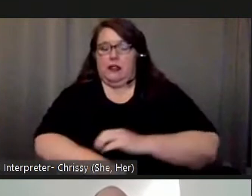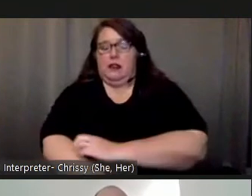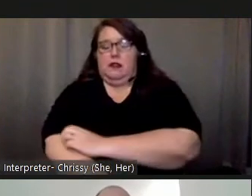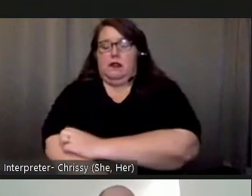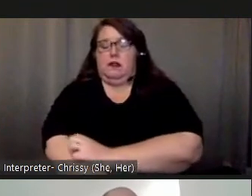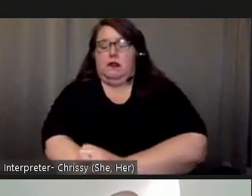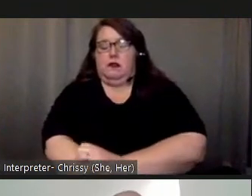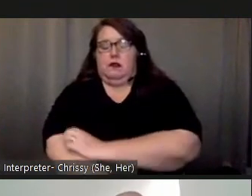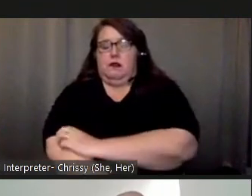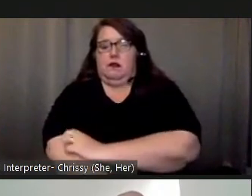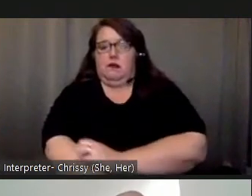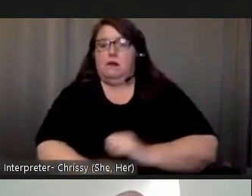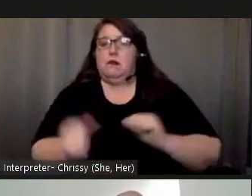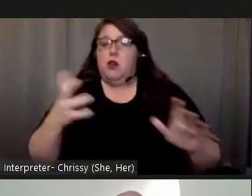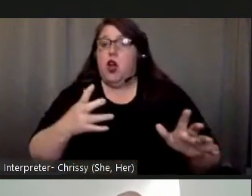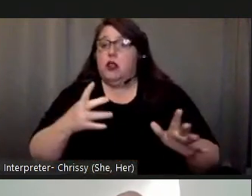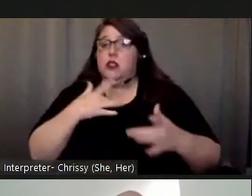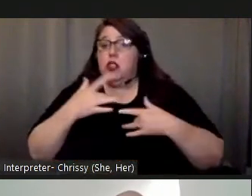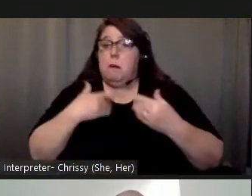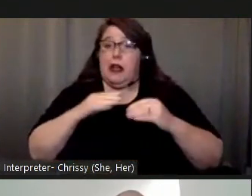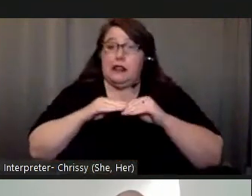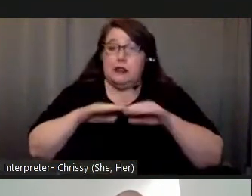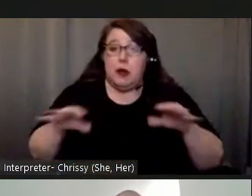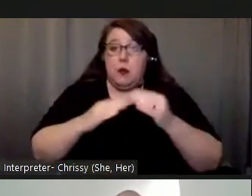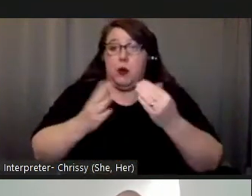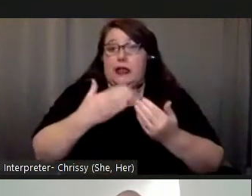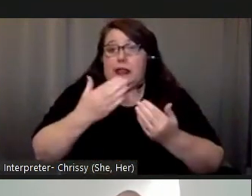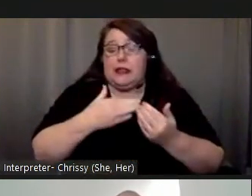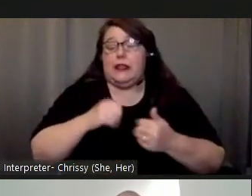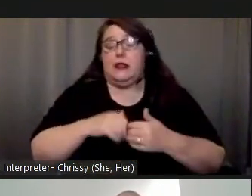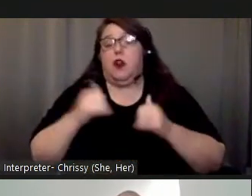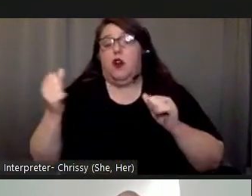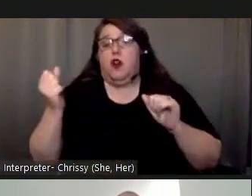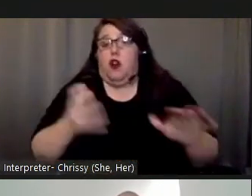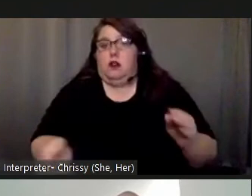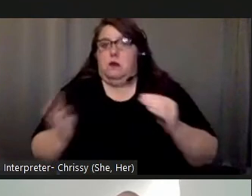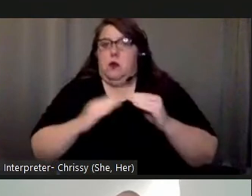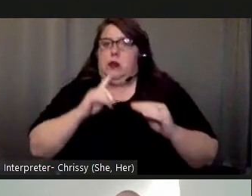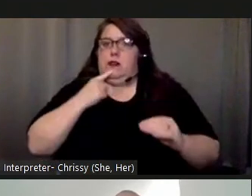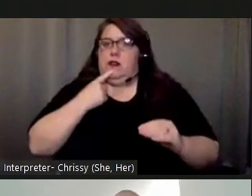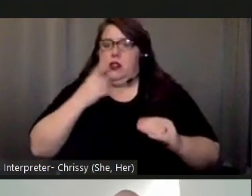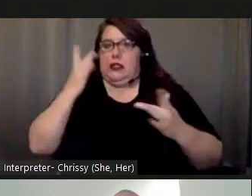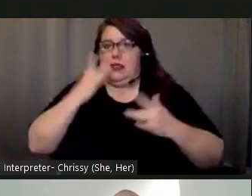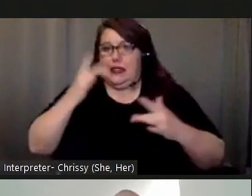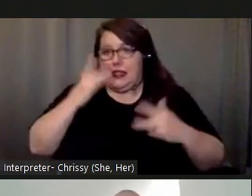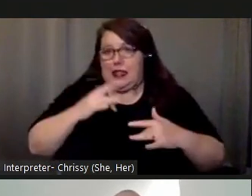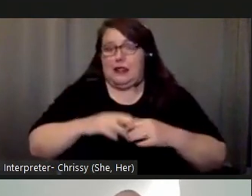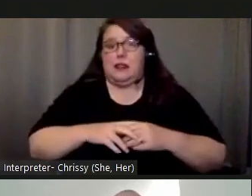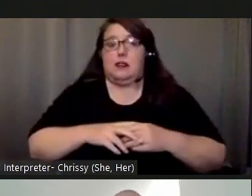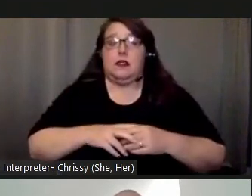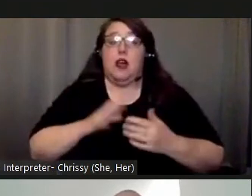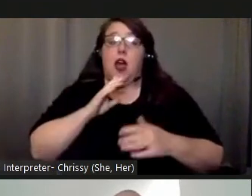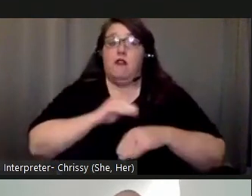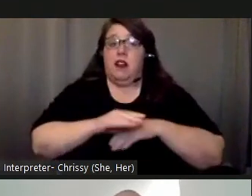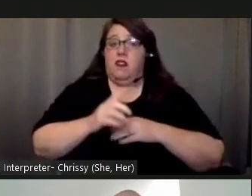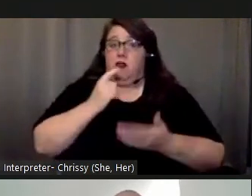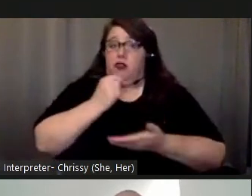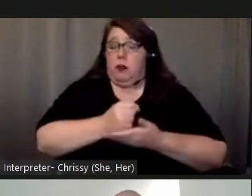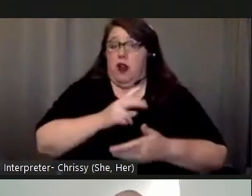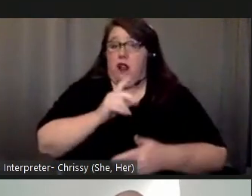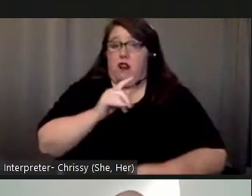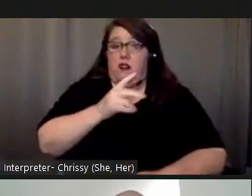us concern that they might spread more easily, perhaps cause more severe disease, decrease the effectiveness of treatments or vaccine, or perhaps